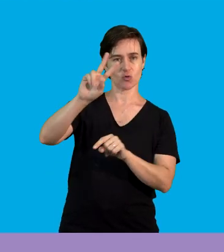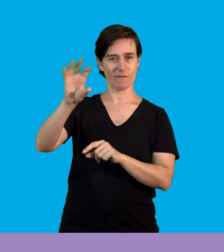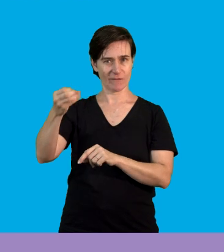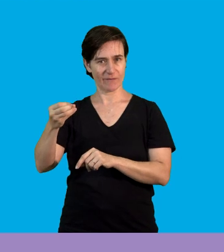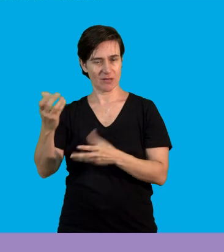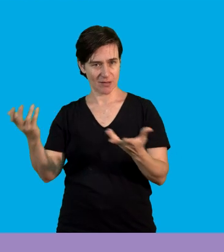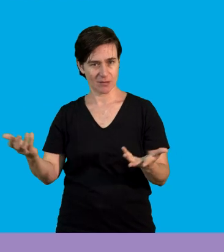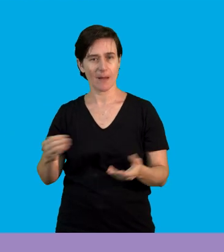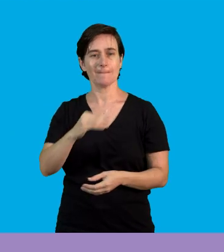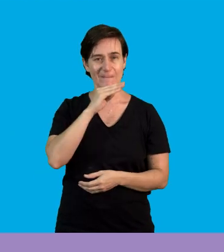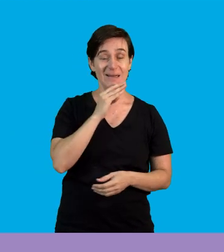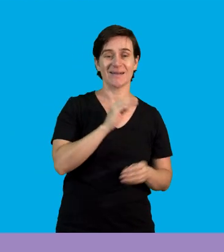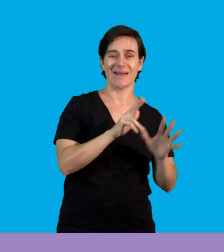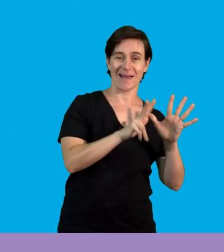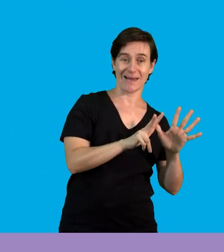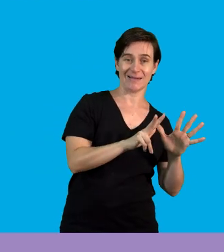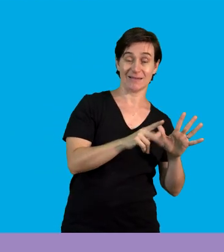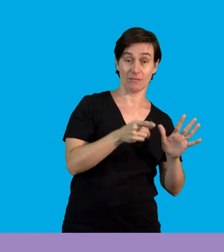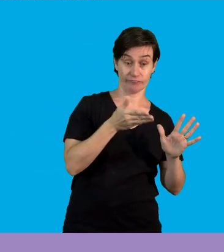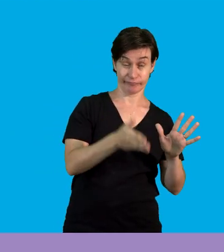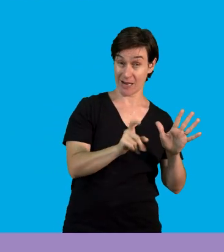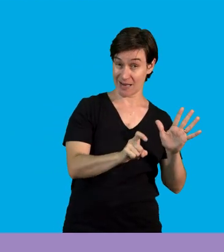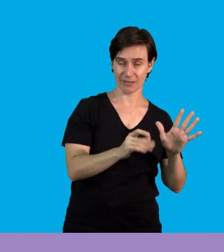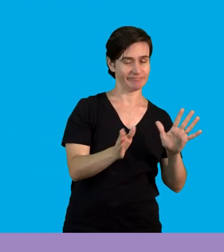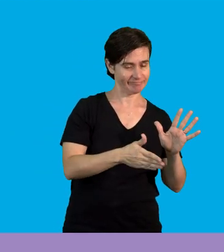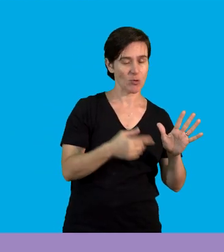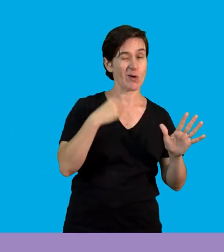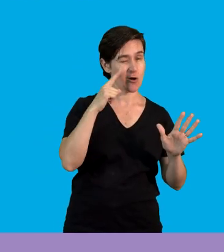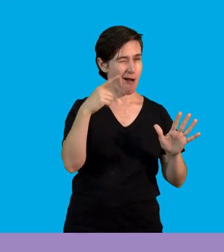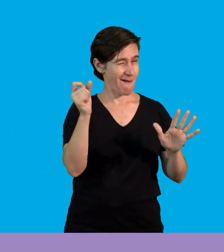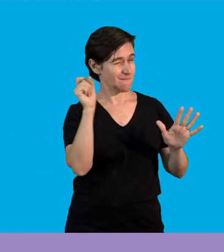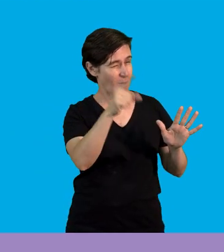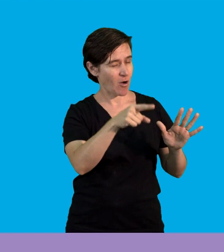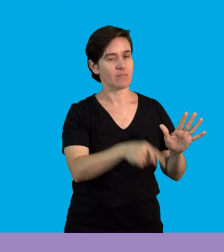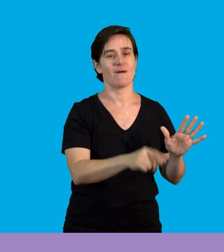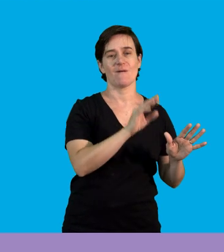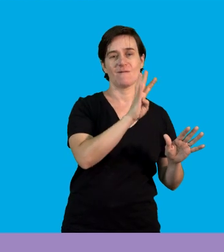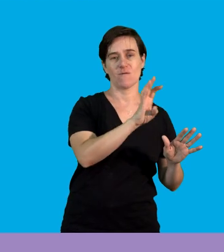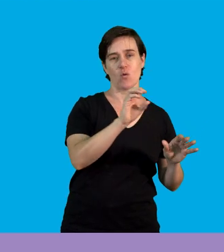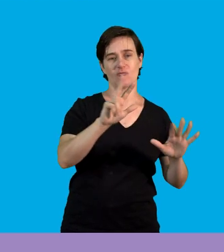4x plus 250. And then in the place of x, we now substitute